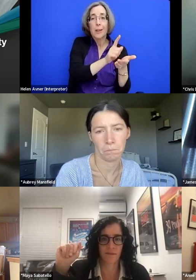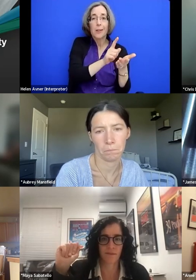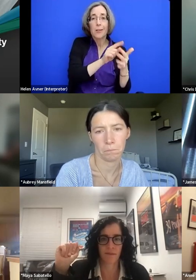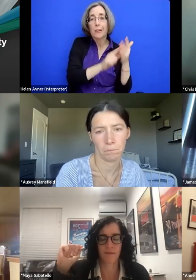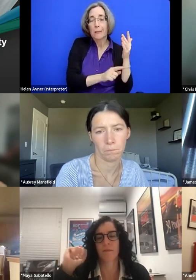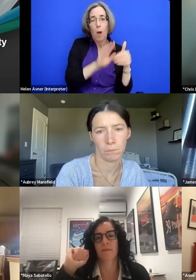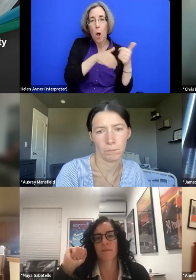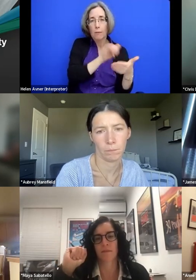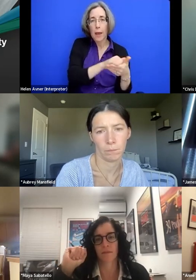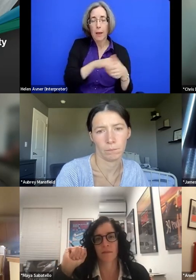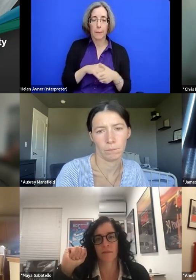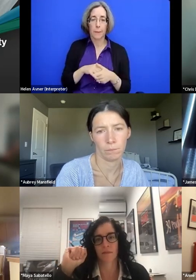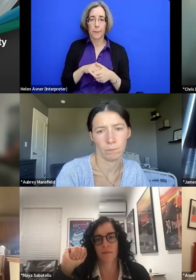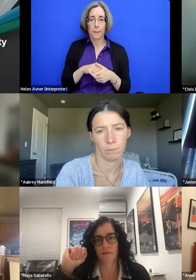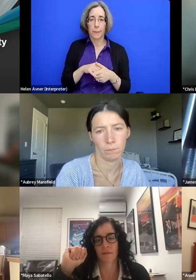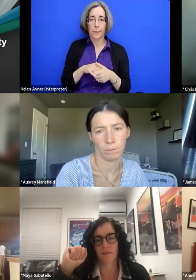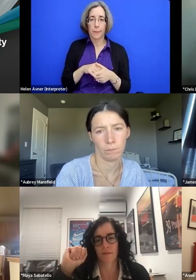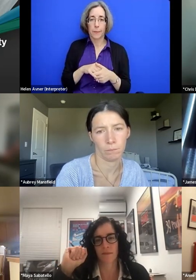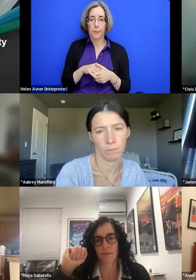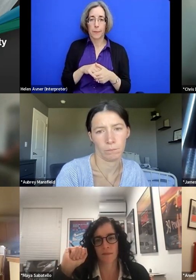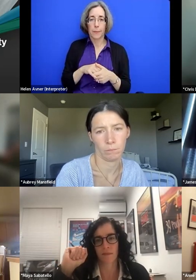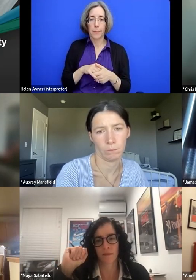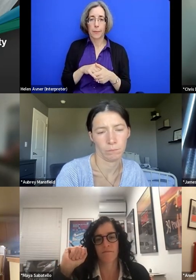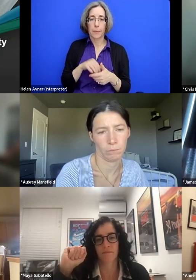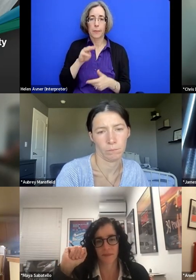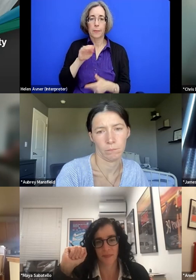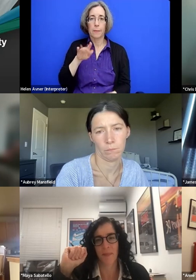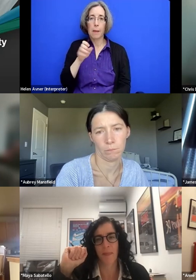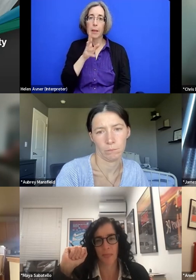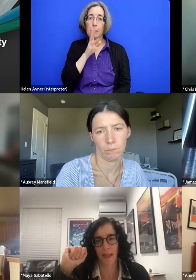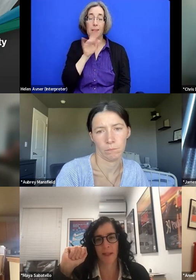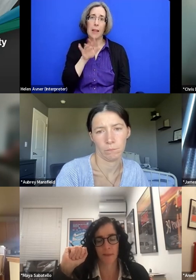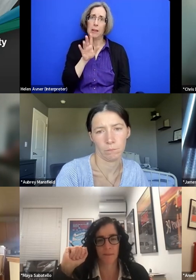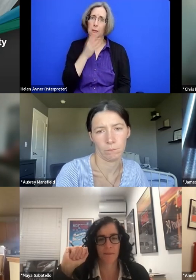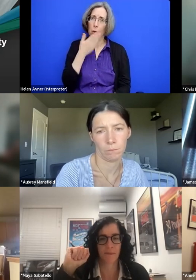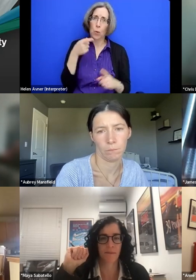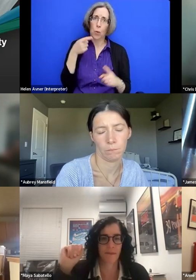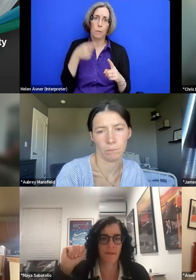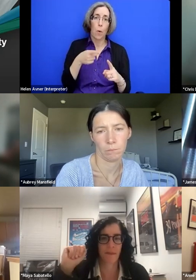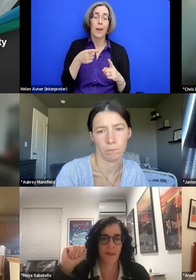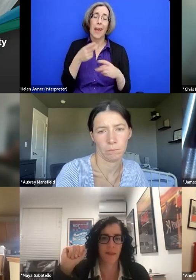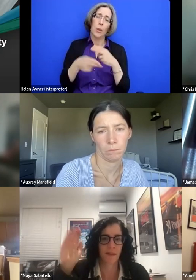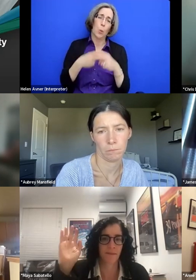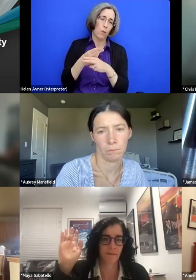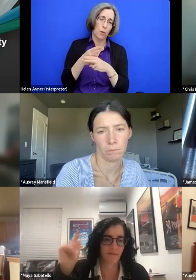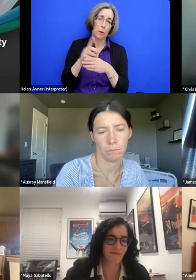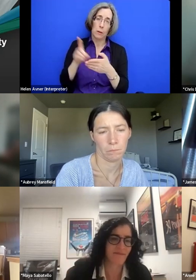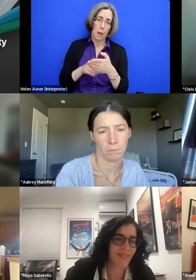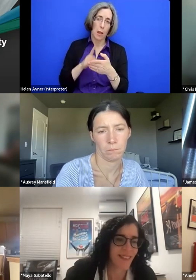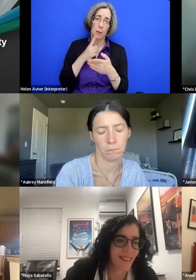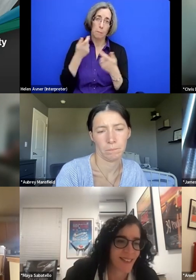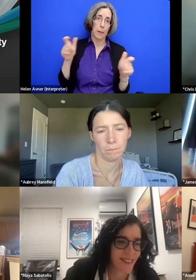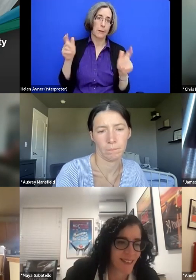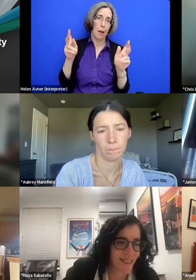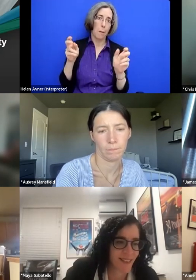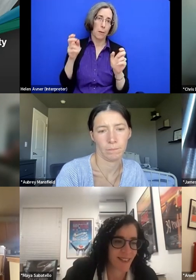Yeah, I think that's a really, really good point. And of course, universal design has been really important in the disability rights movement. Maya?